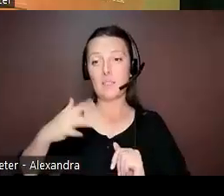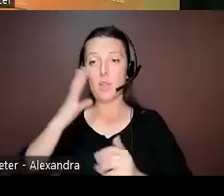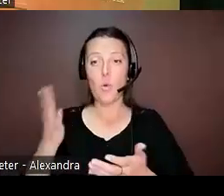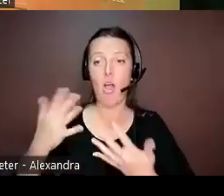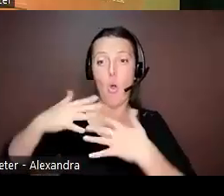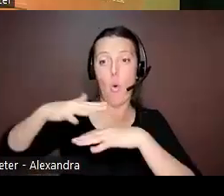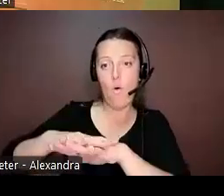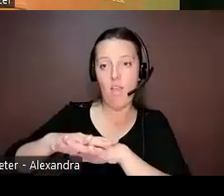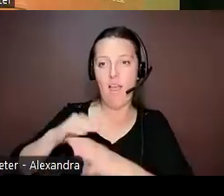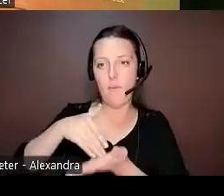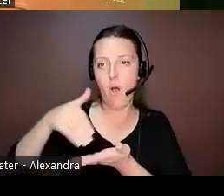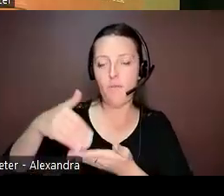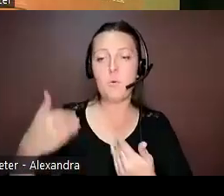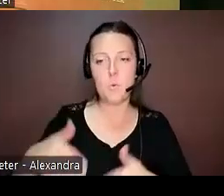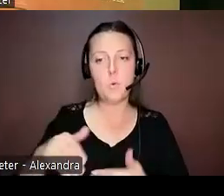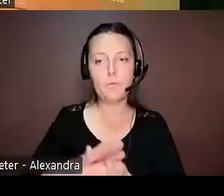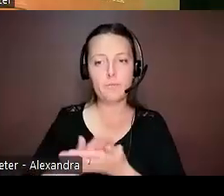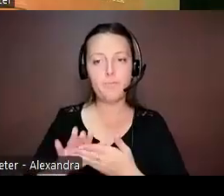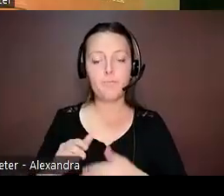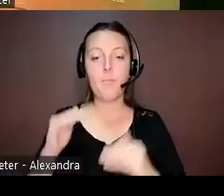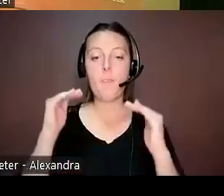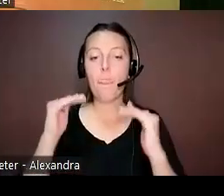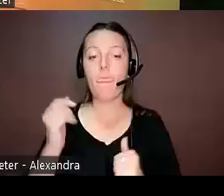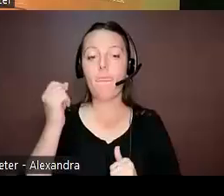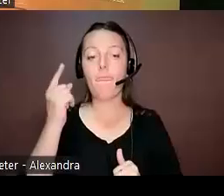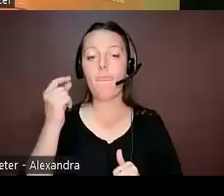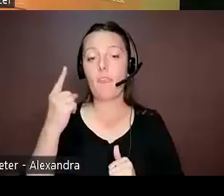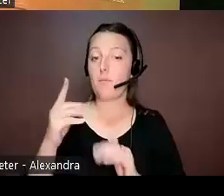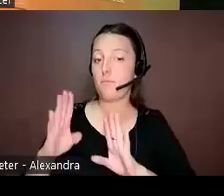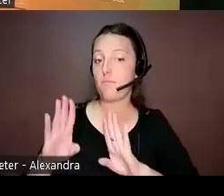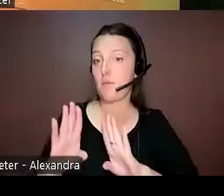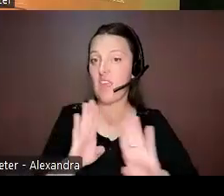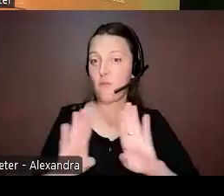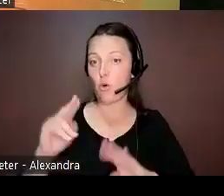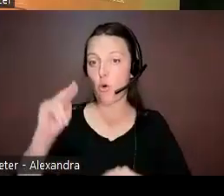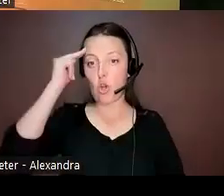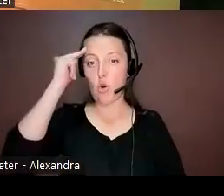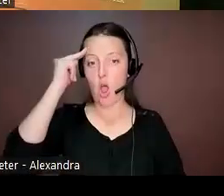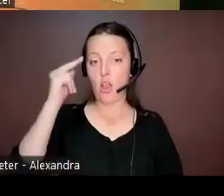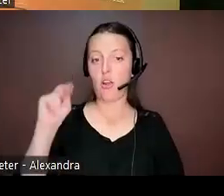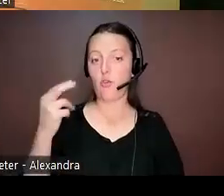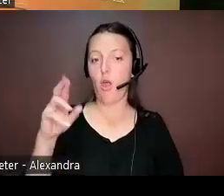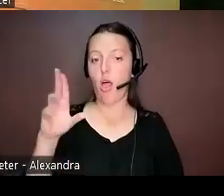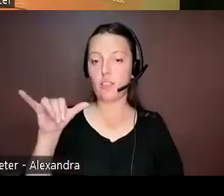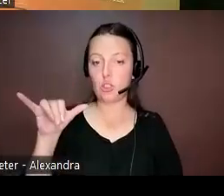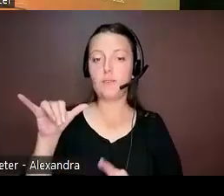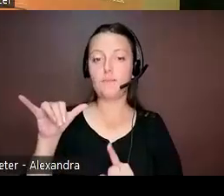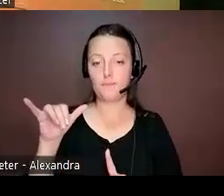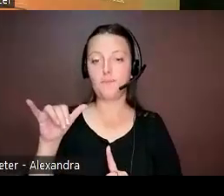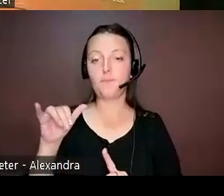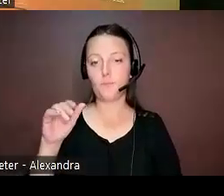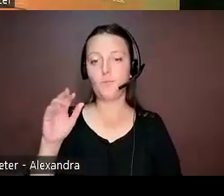behavioral neurology, in fact, is what our neurologist colleagues call that field. And the